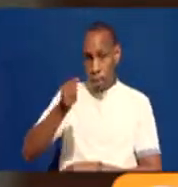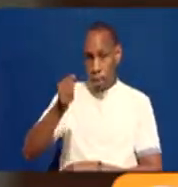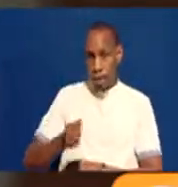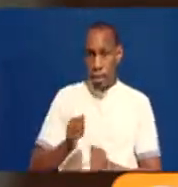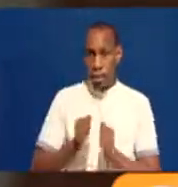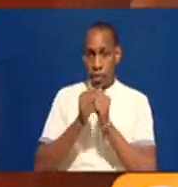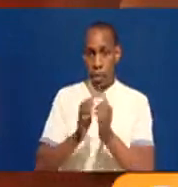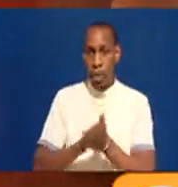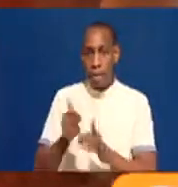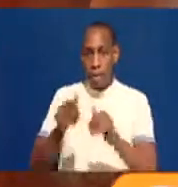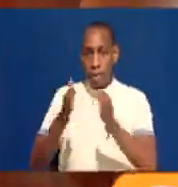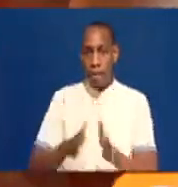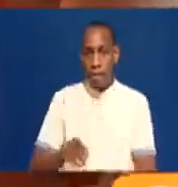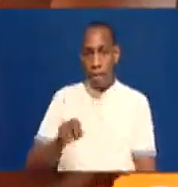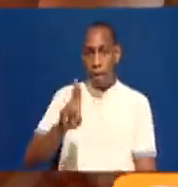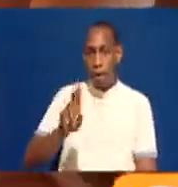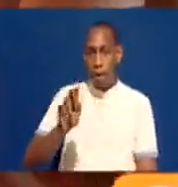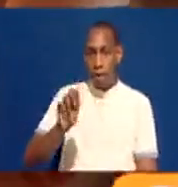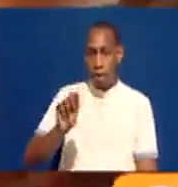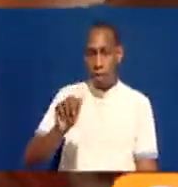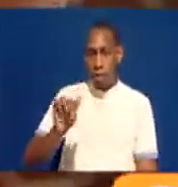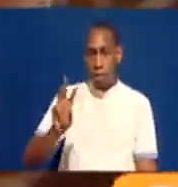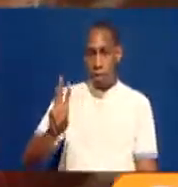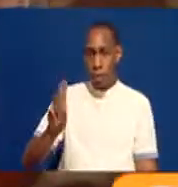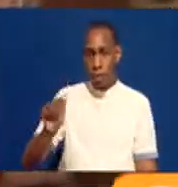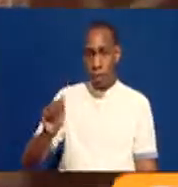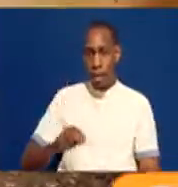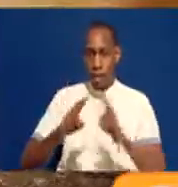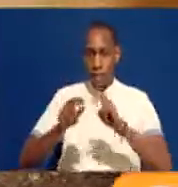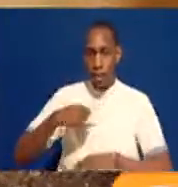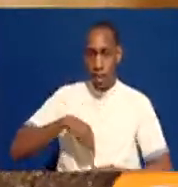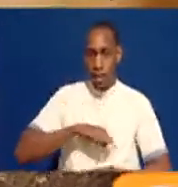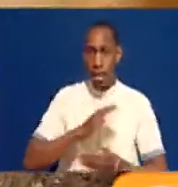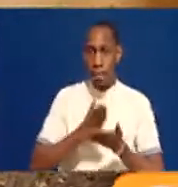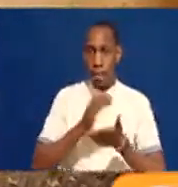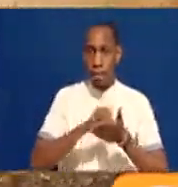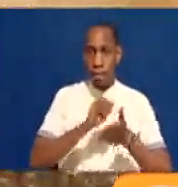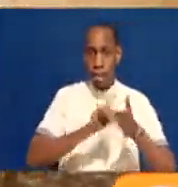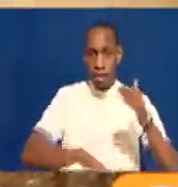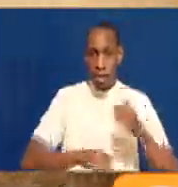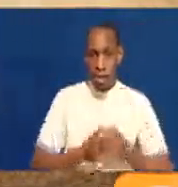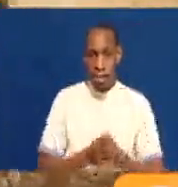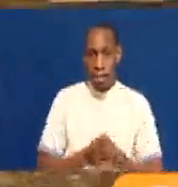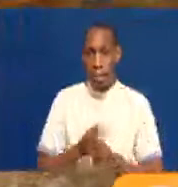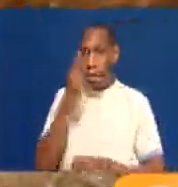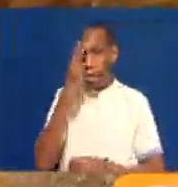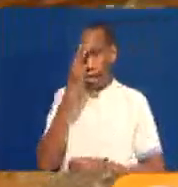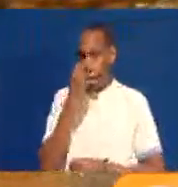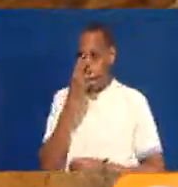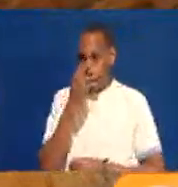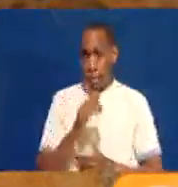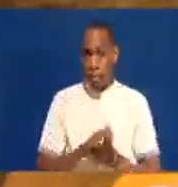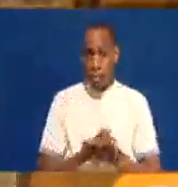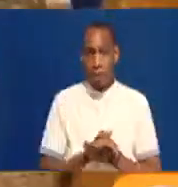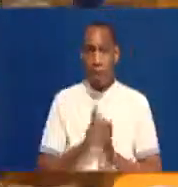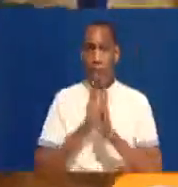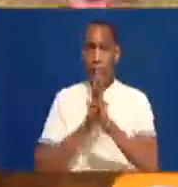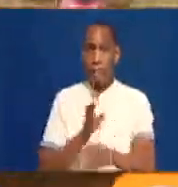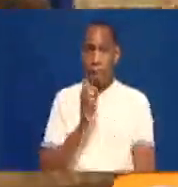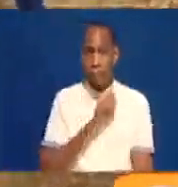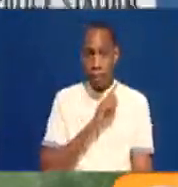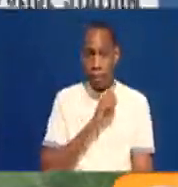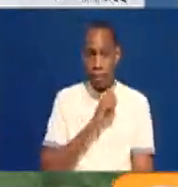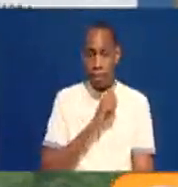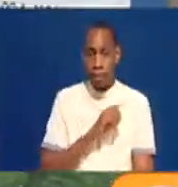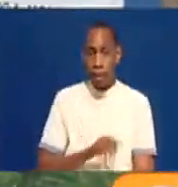her counterpart from Utawala, our investigations have established that Susan Kamau has been reported